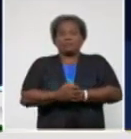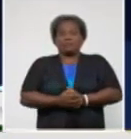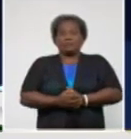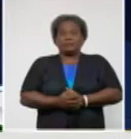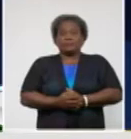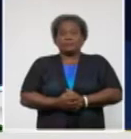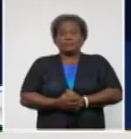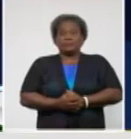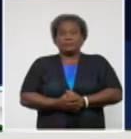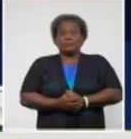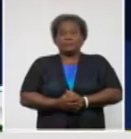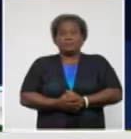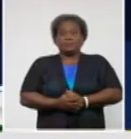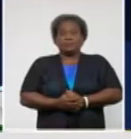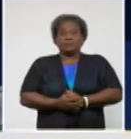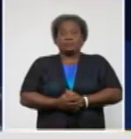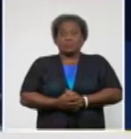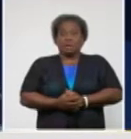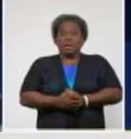26, or